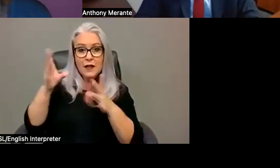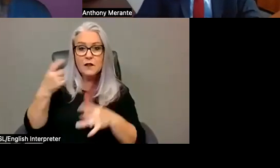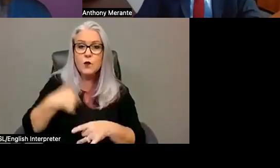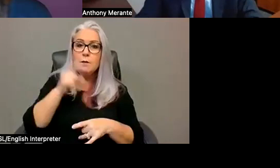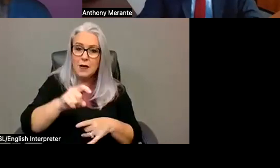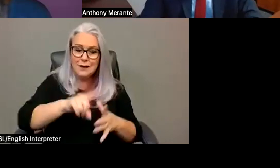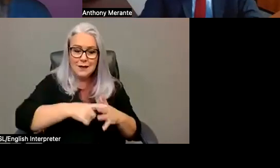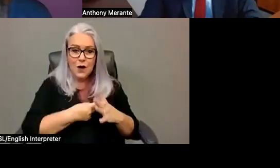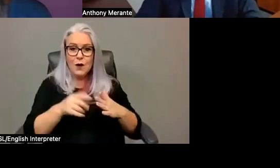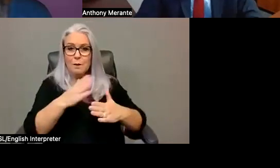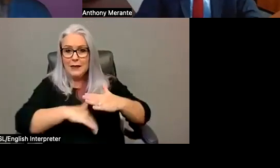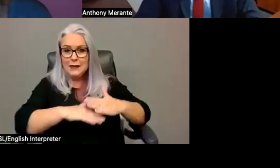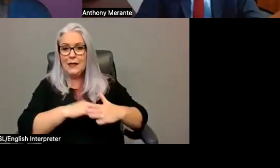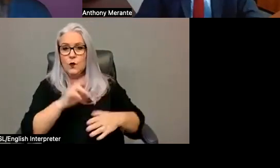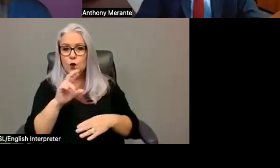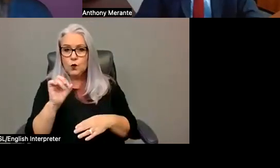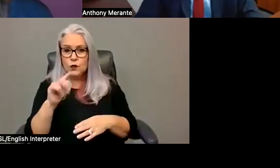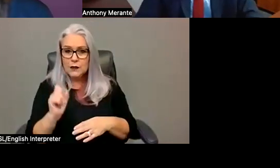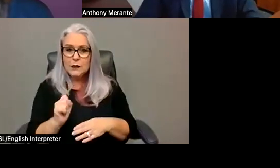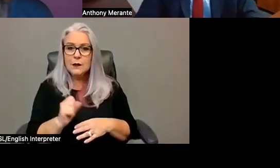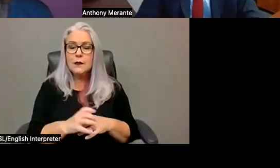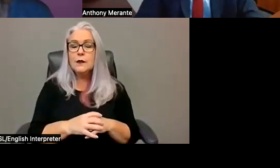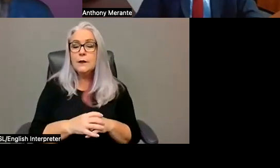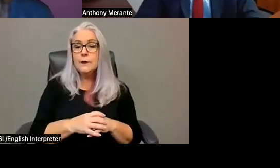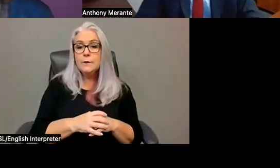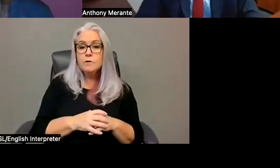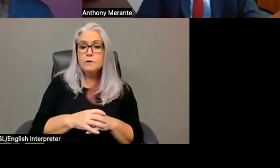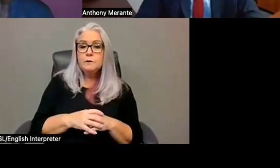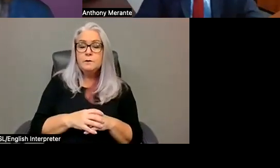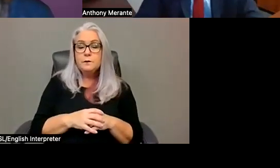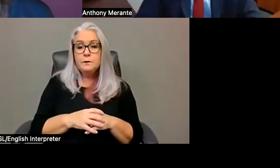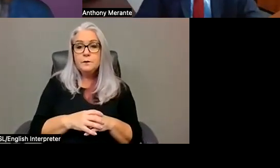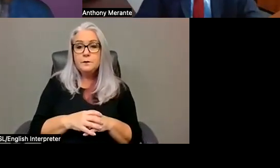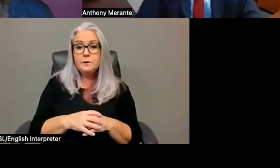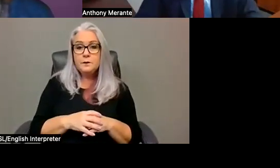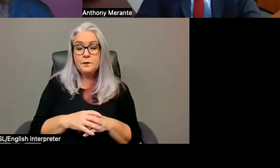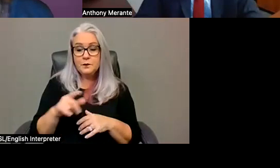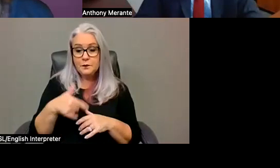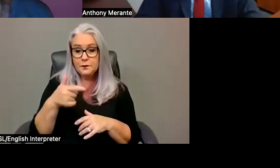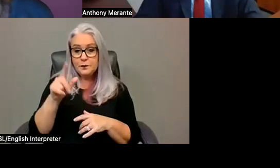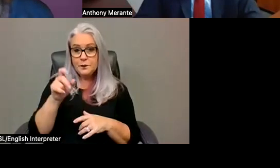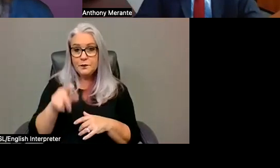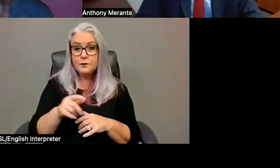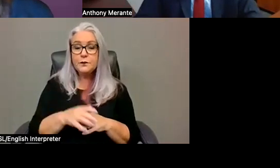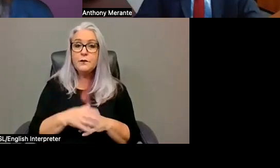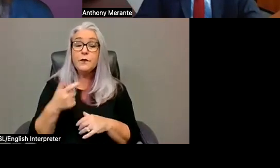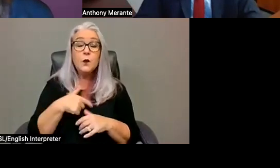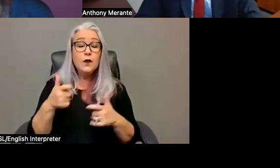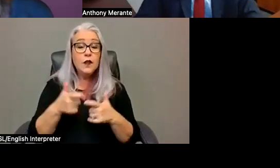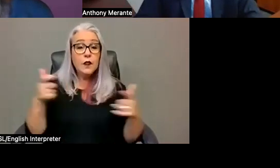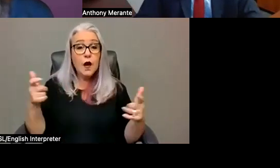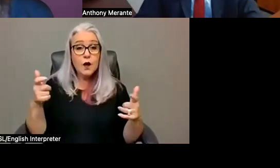roots. Thank you. Mr. Merante, Yonkers has a large minority